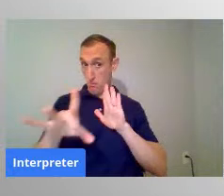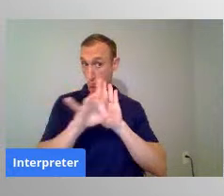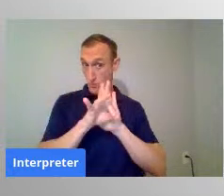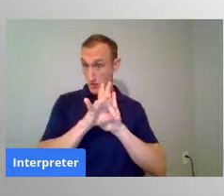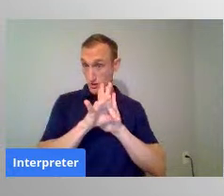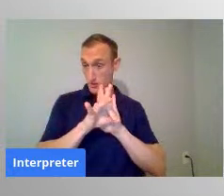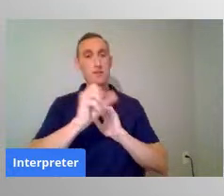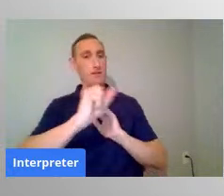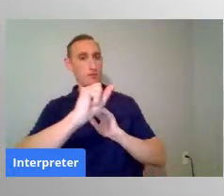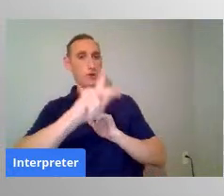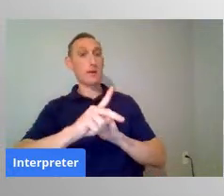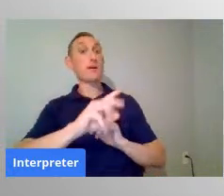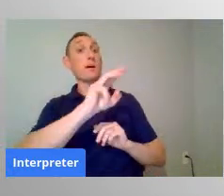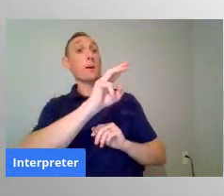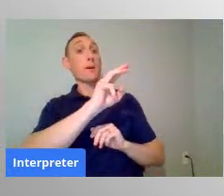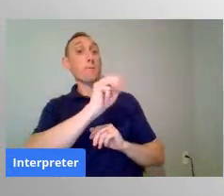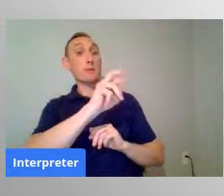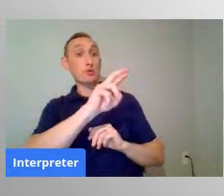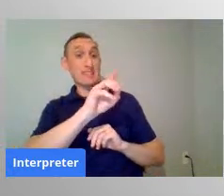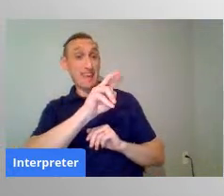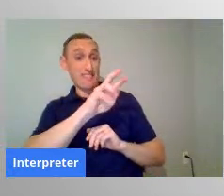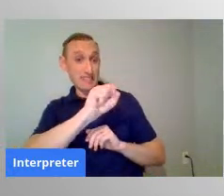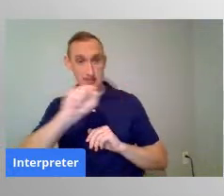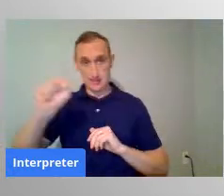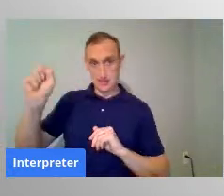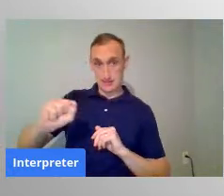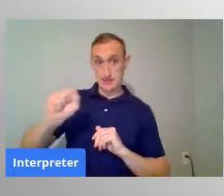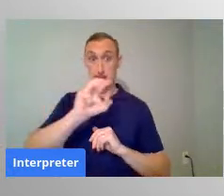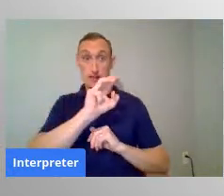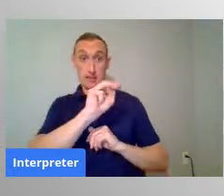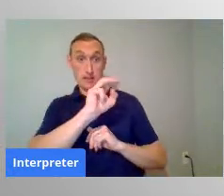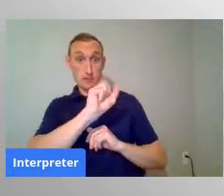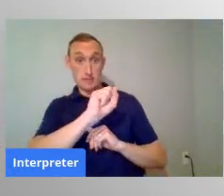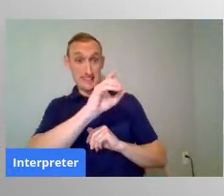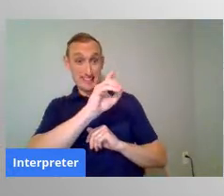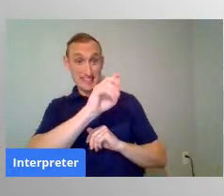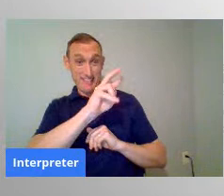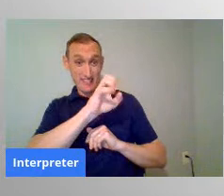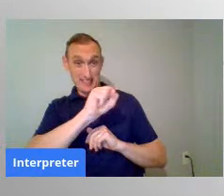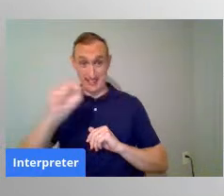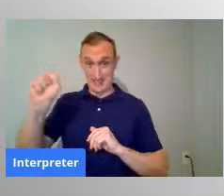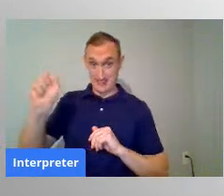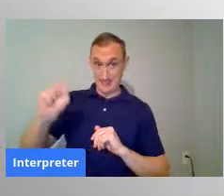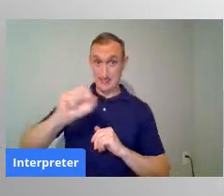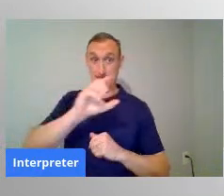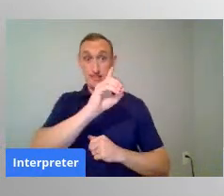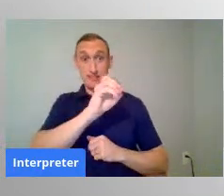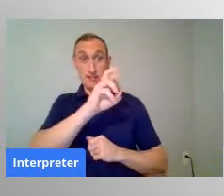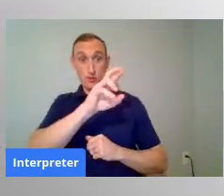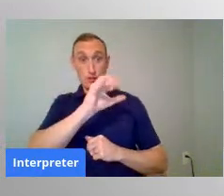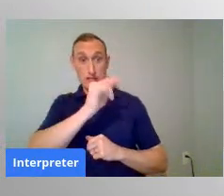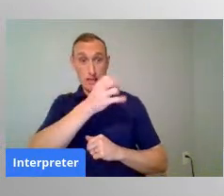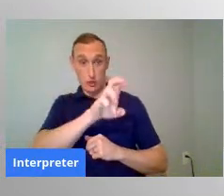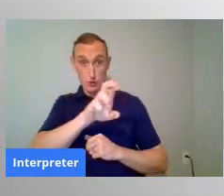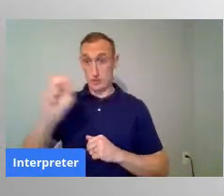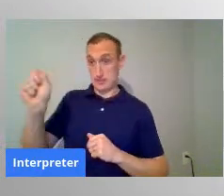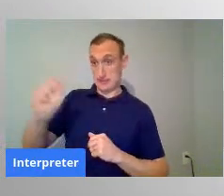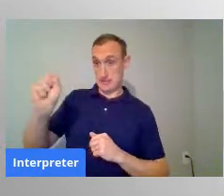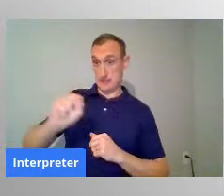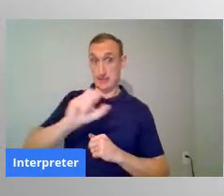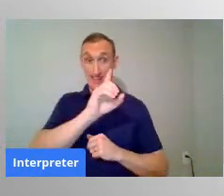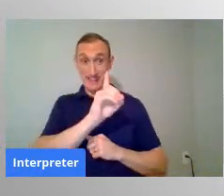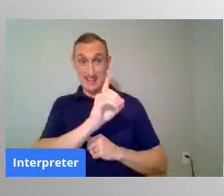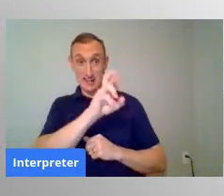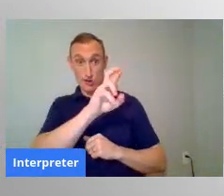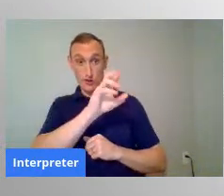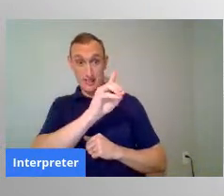ma'am. Mr. Davis, Yes. Ms. Davis, Yes. Dr. Yeager, Yes. Dr.